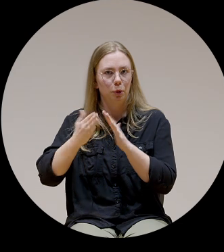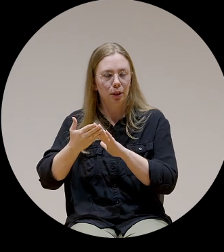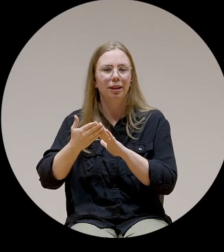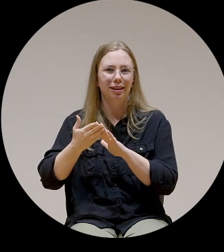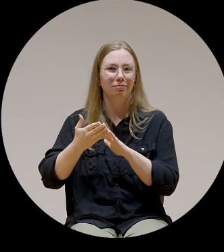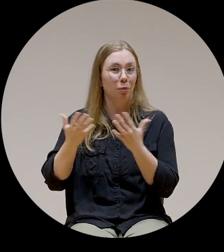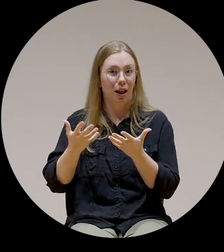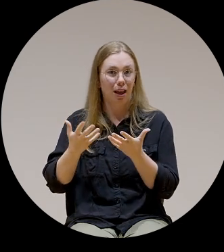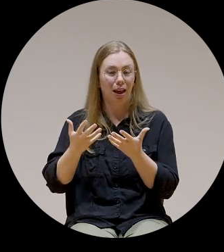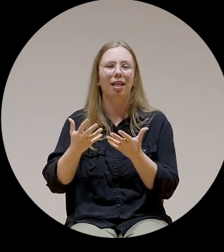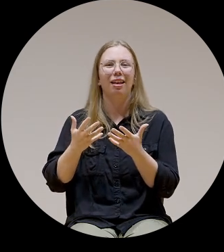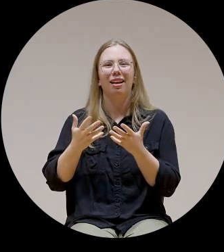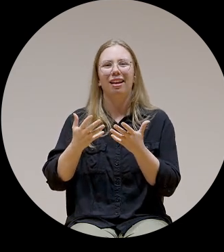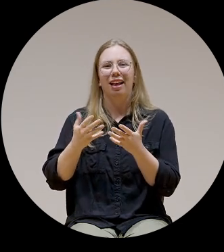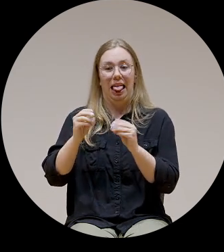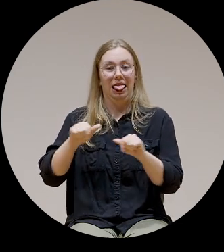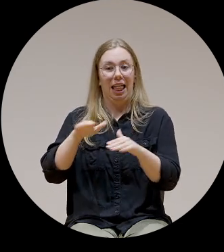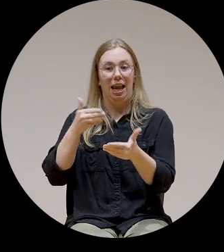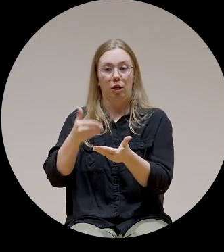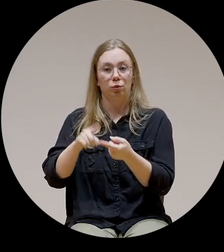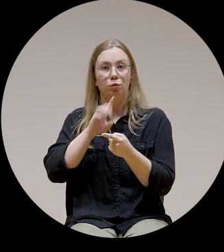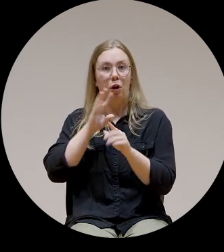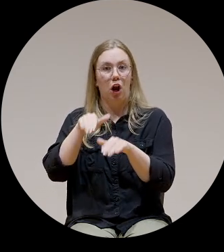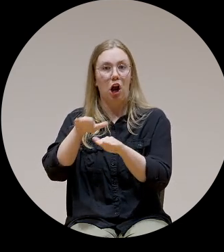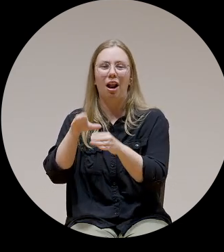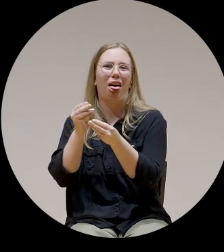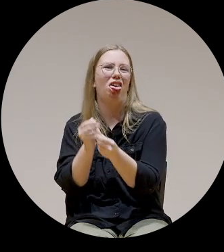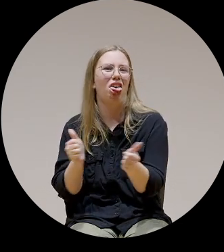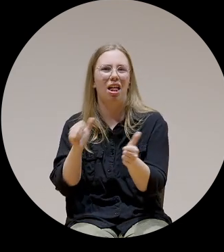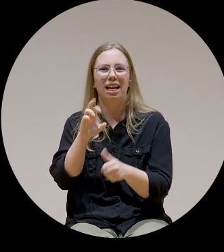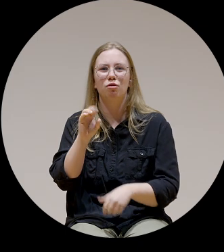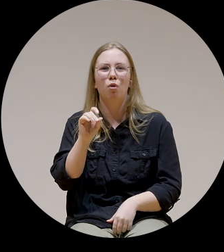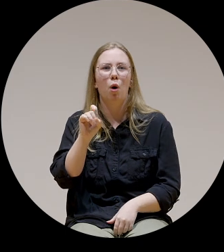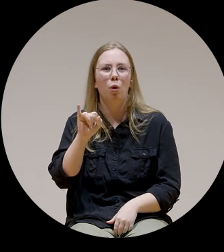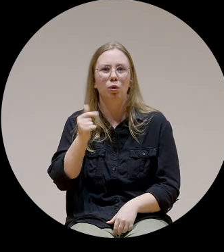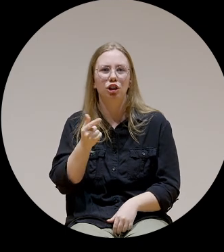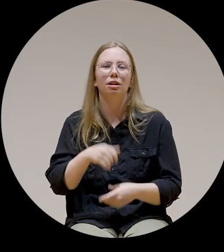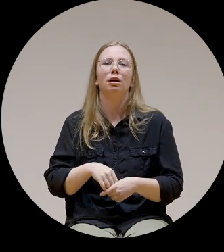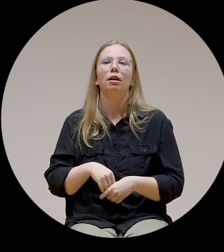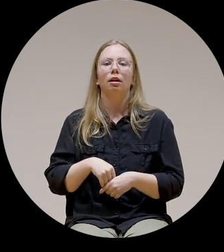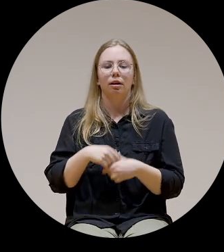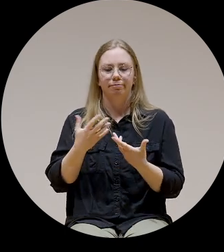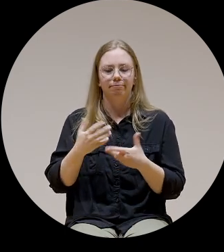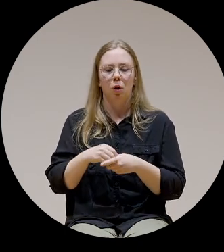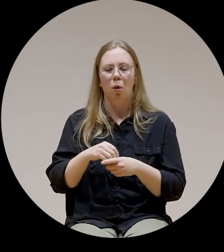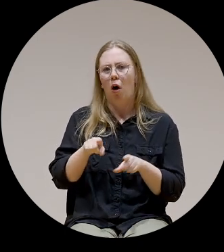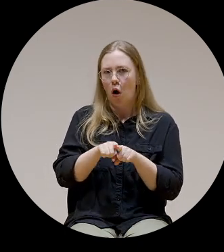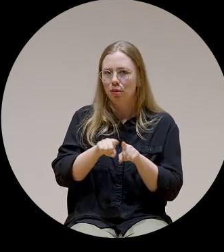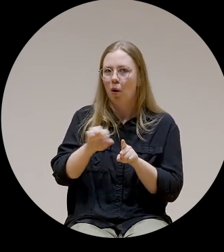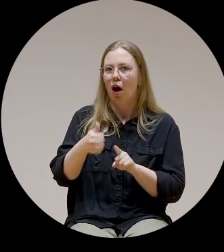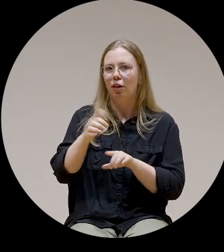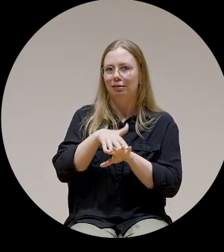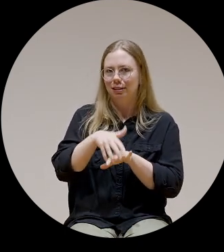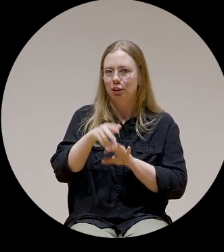the coastlines around Long Island. And traditionally, historically, the Shinnecock and other indigenous peoples